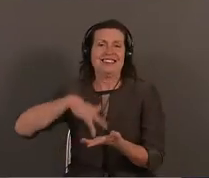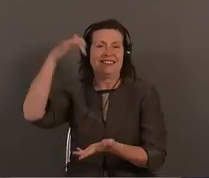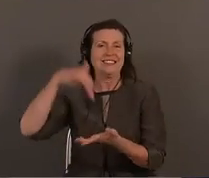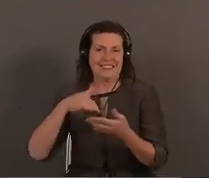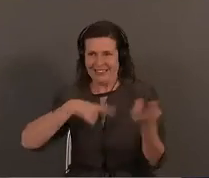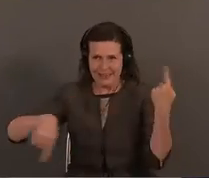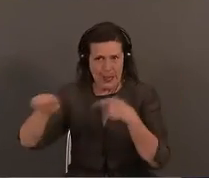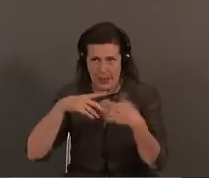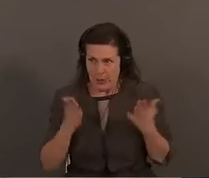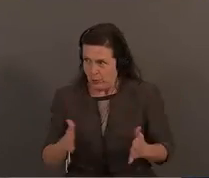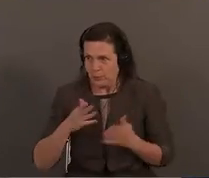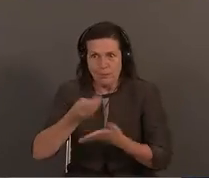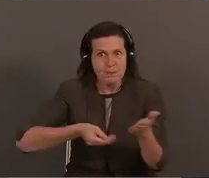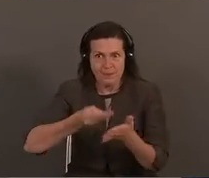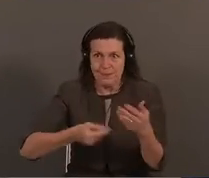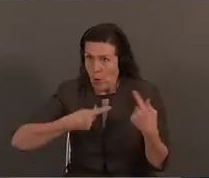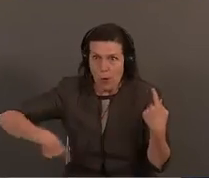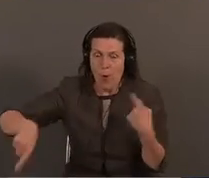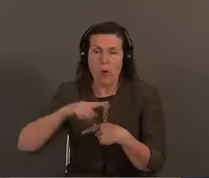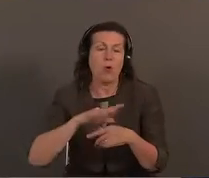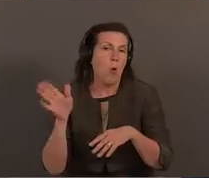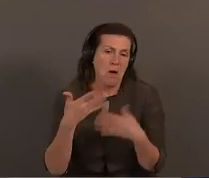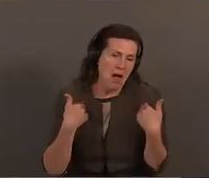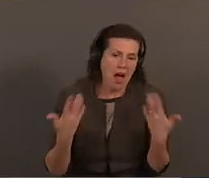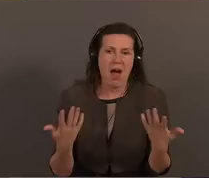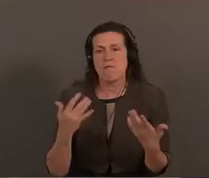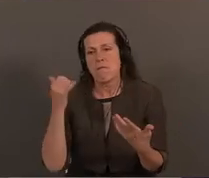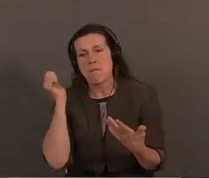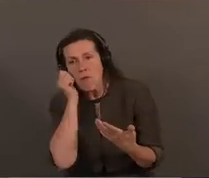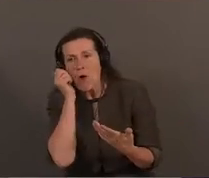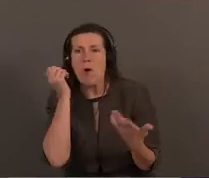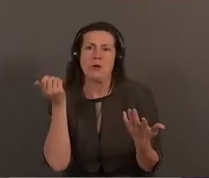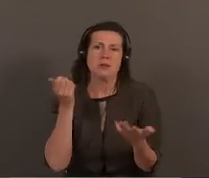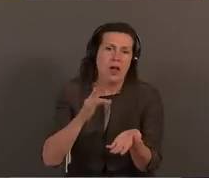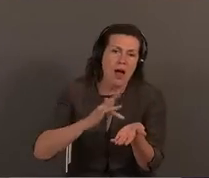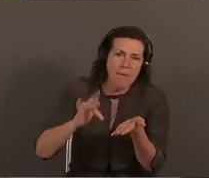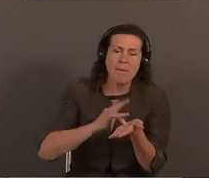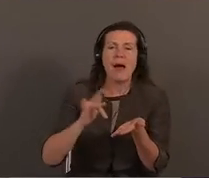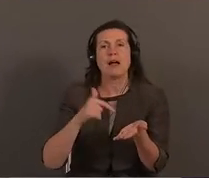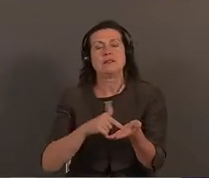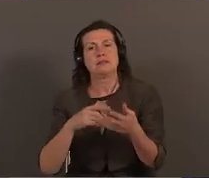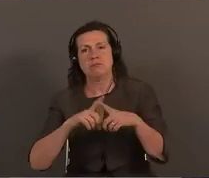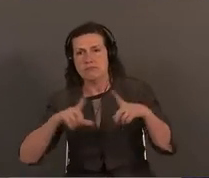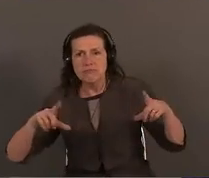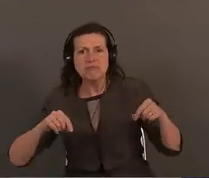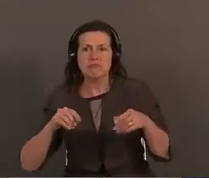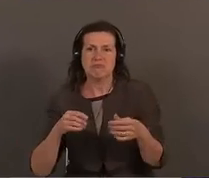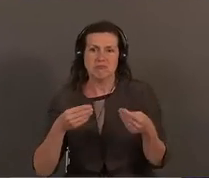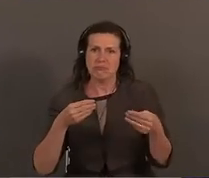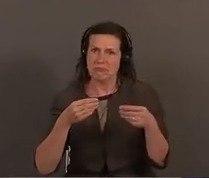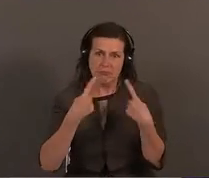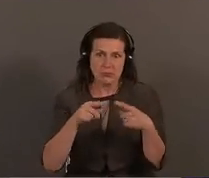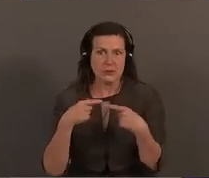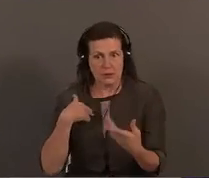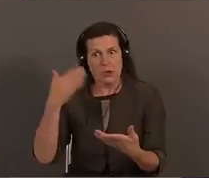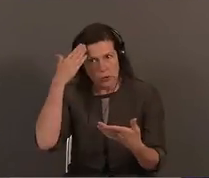us. We all have iPads, we all have phones, we all know how important those are, we all know how important